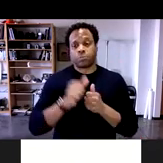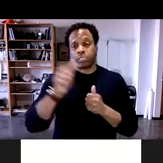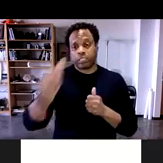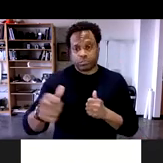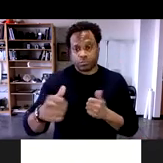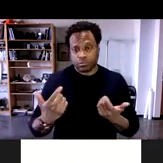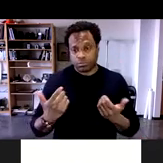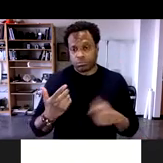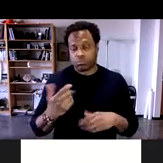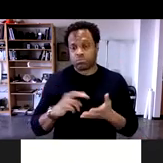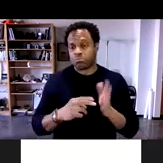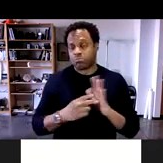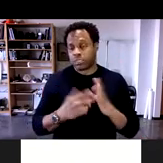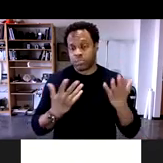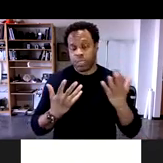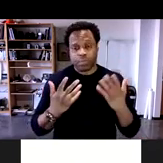anybody available.